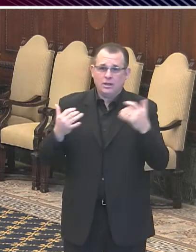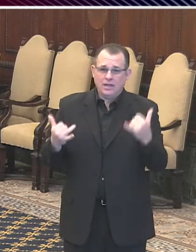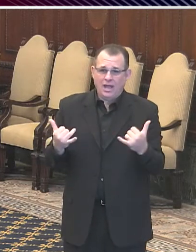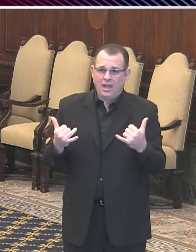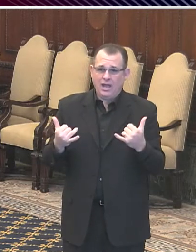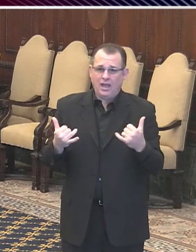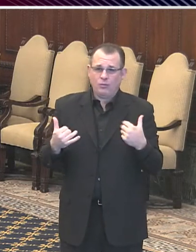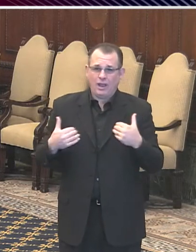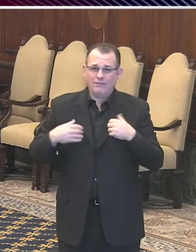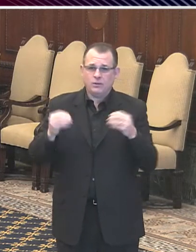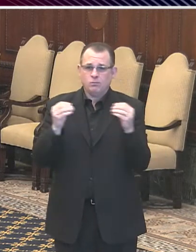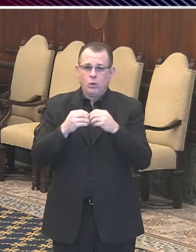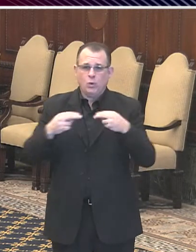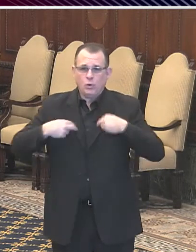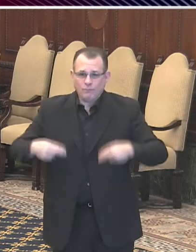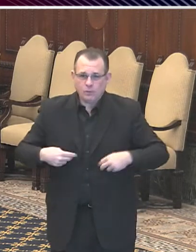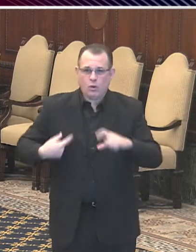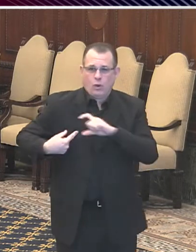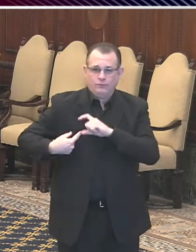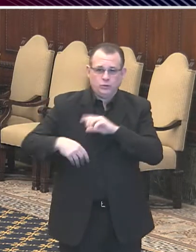uniformed officers on the street than we've had.